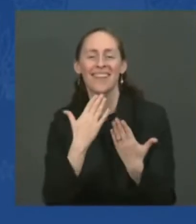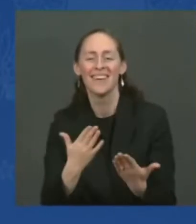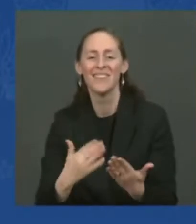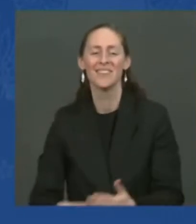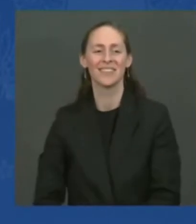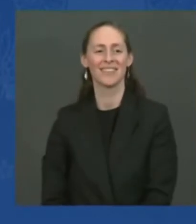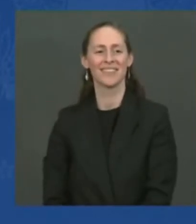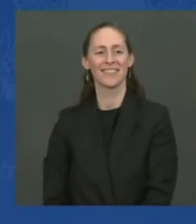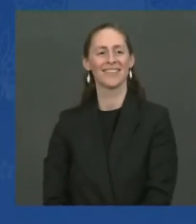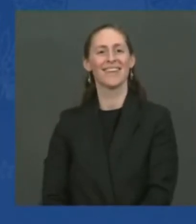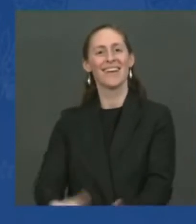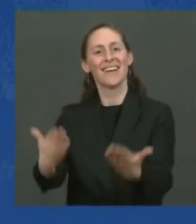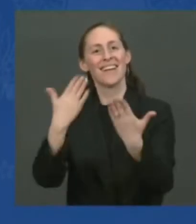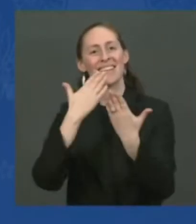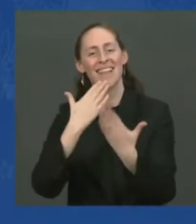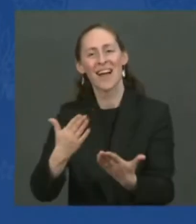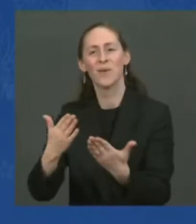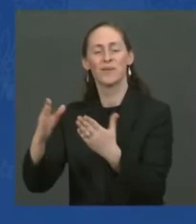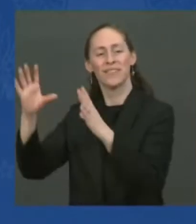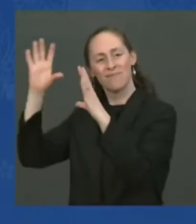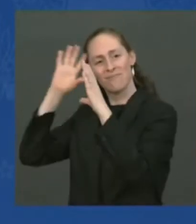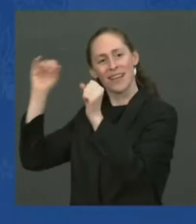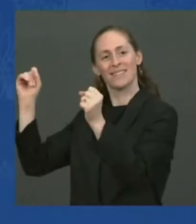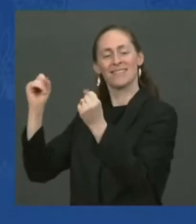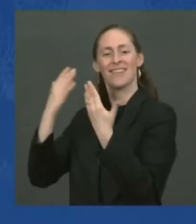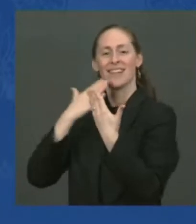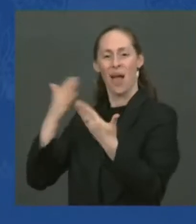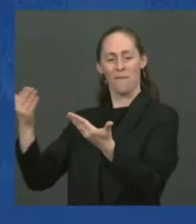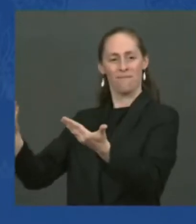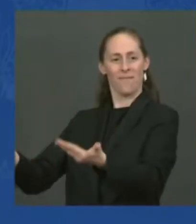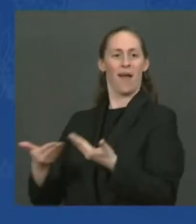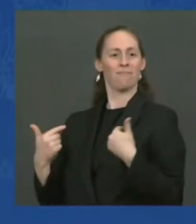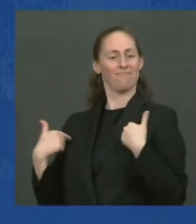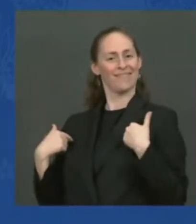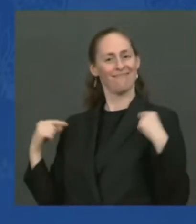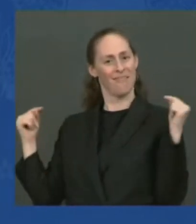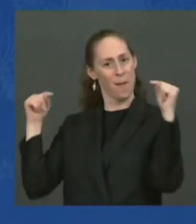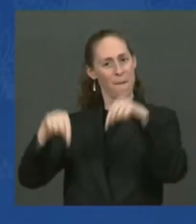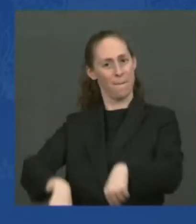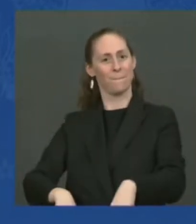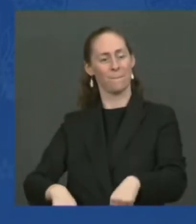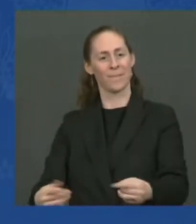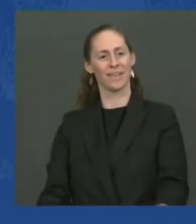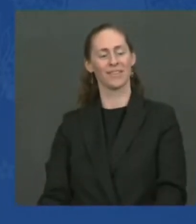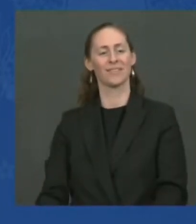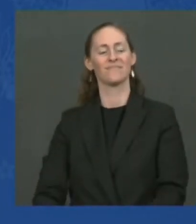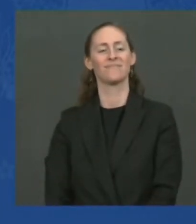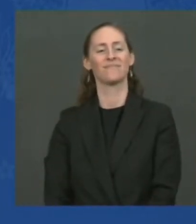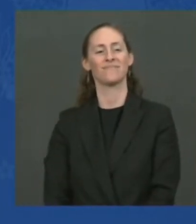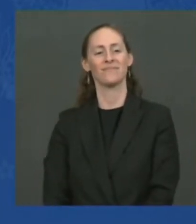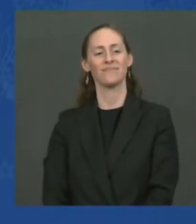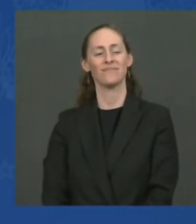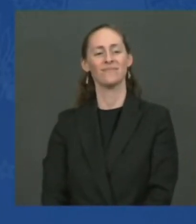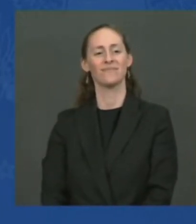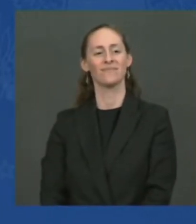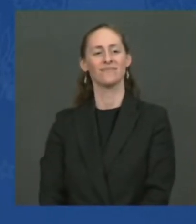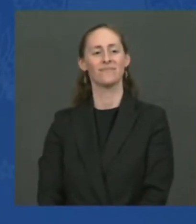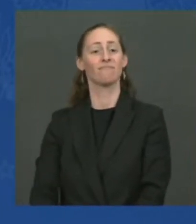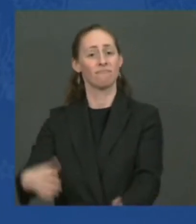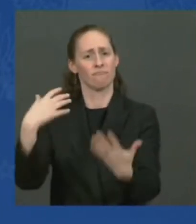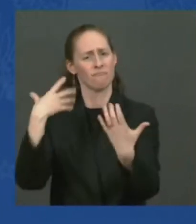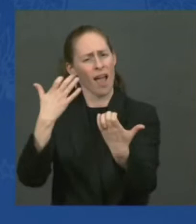Thank you, Mr. President, for inviting us to the White House. Thank you to Vice President Harris, my colleagues